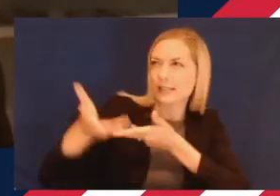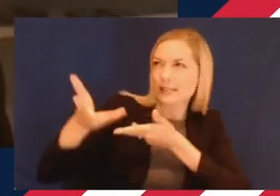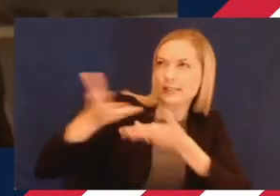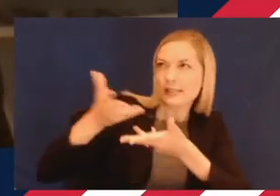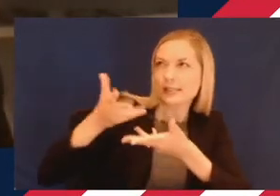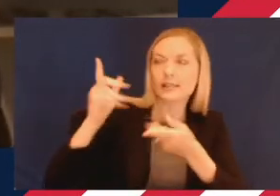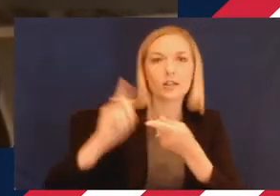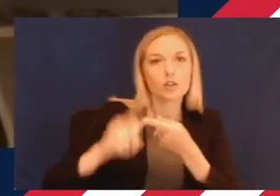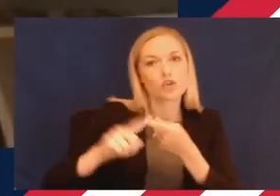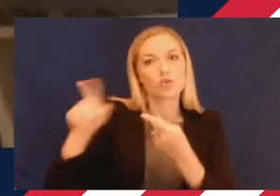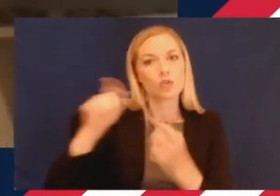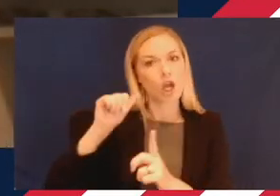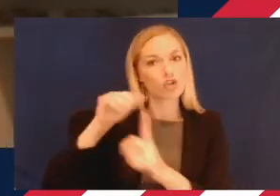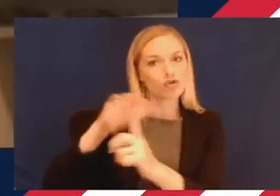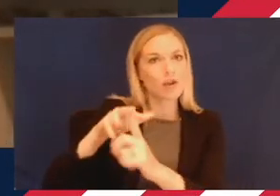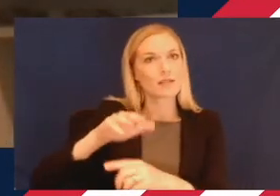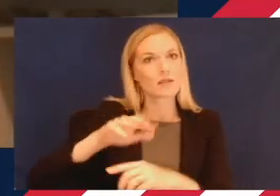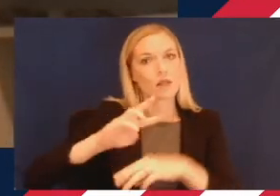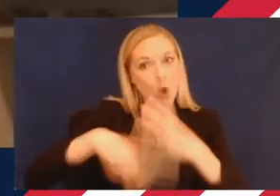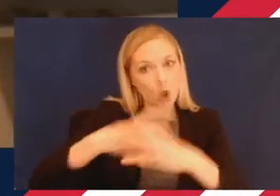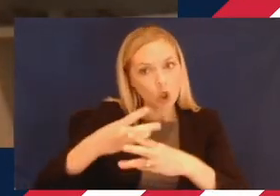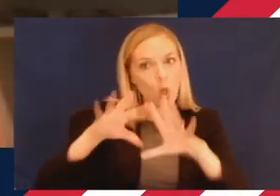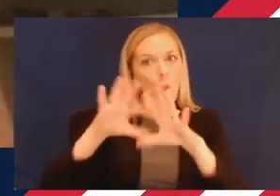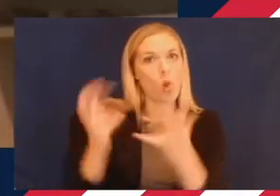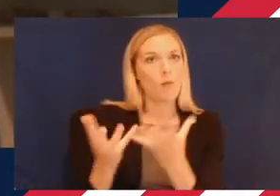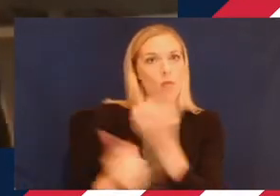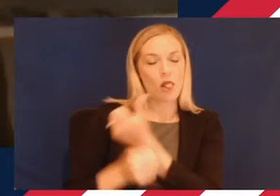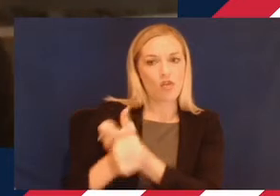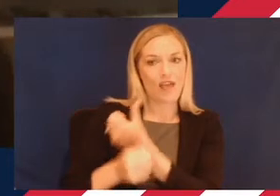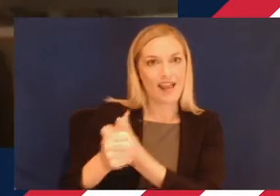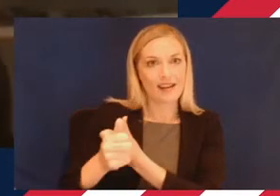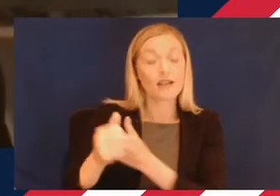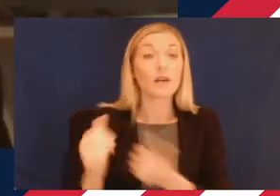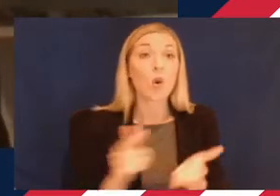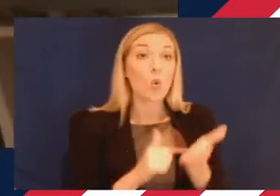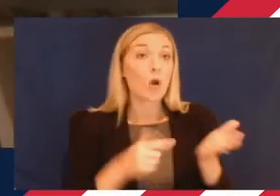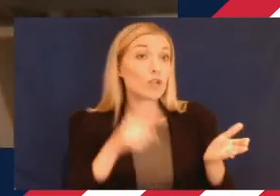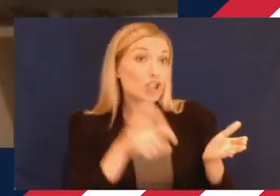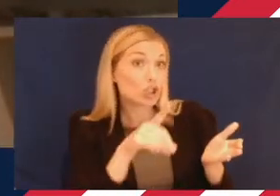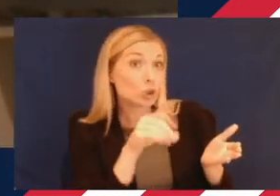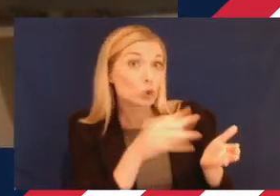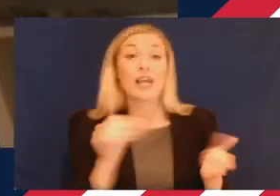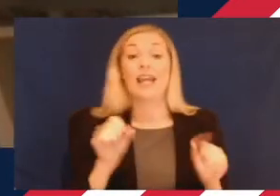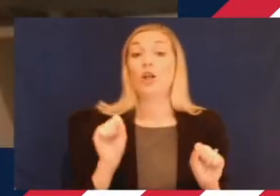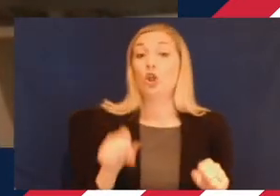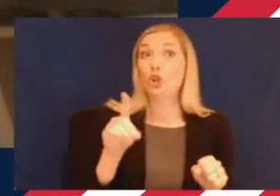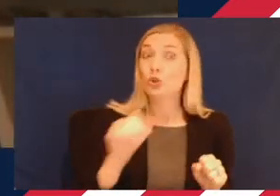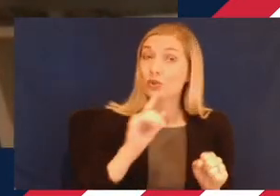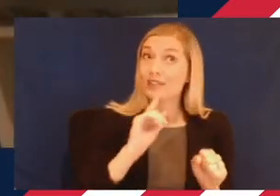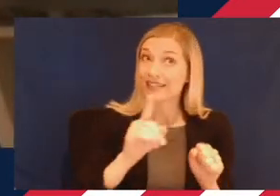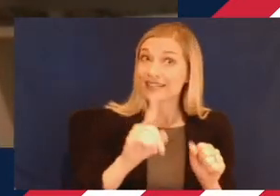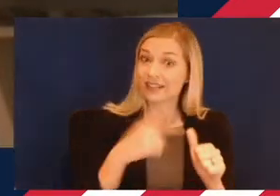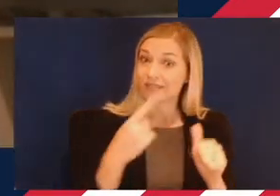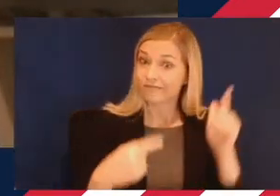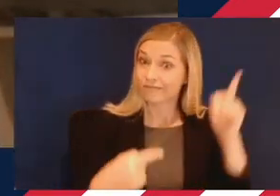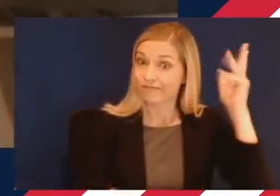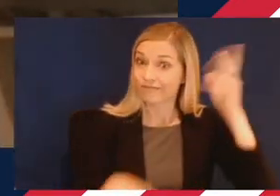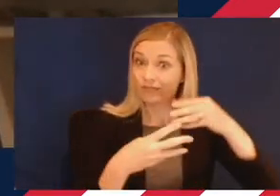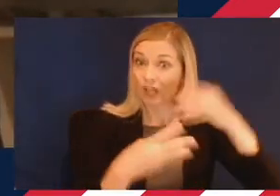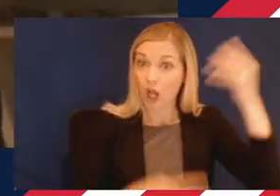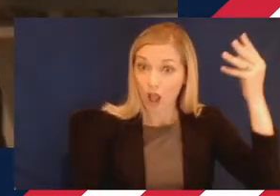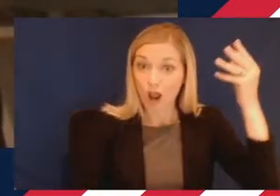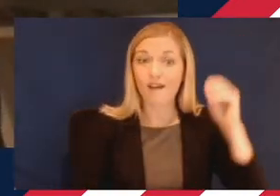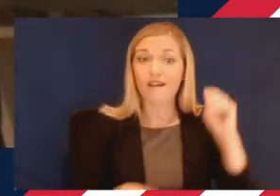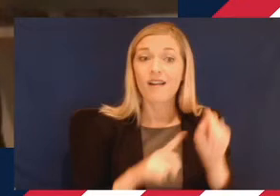list of things we could and should do is long, and I've included them in my written testimony, but here let me just say this.